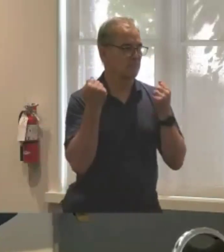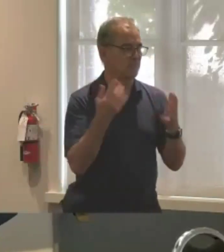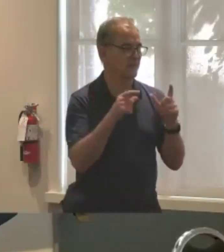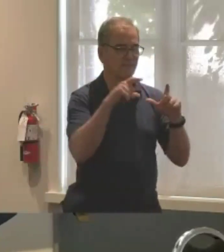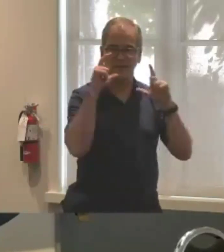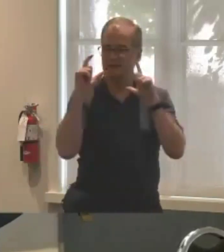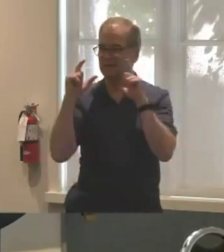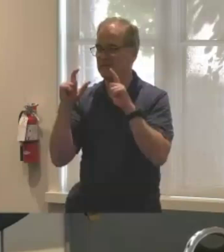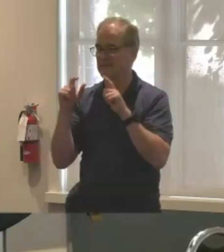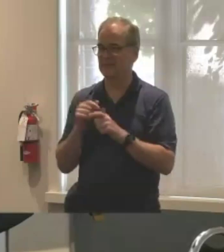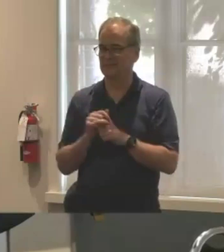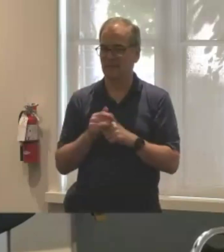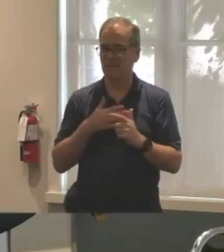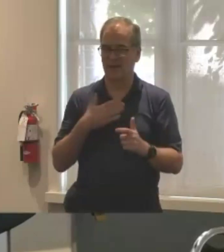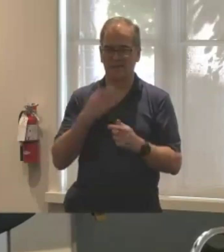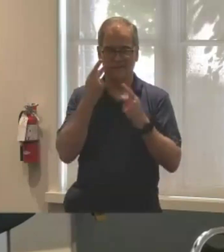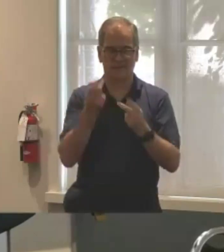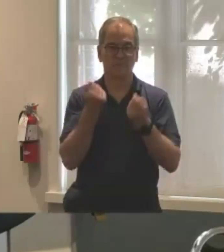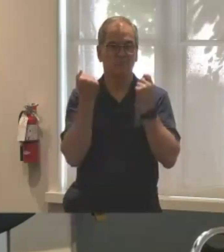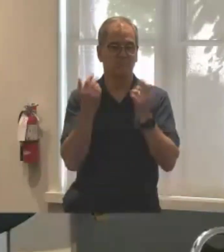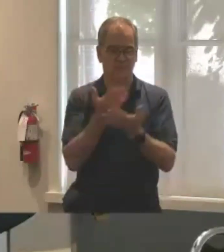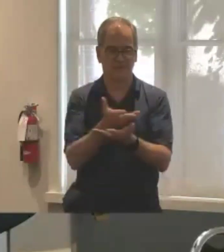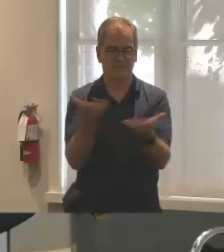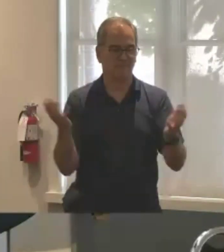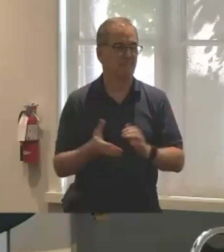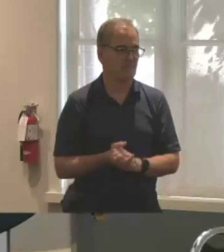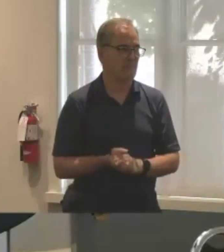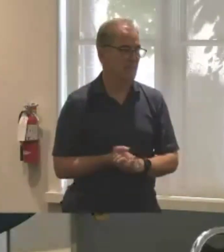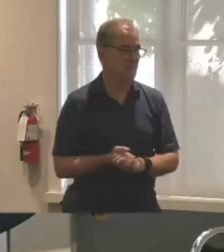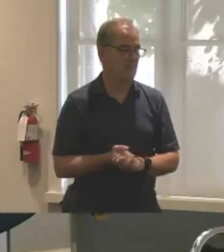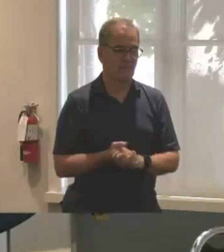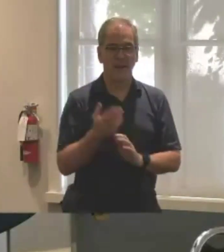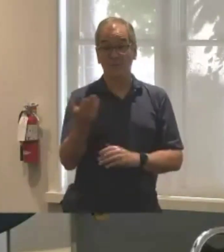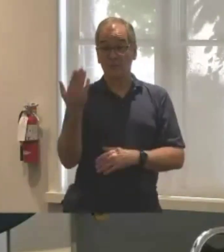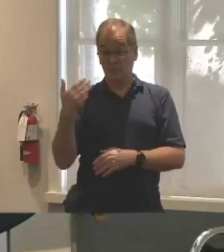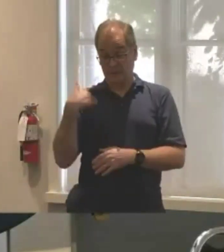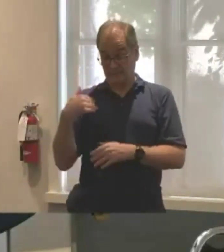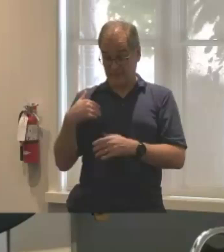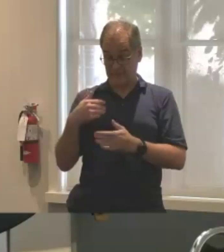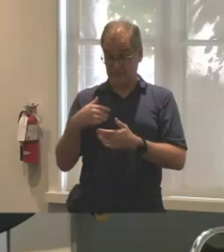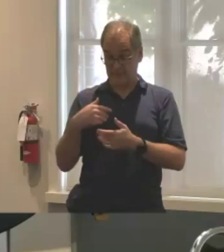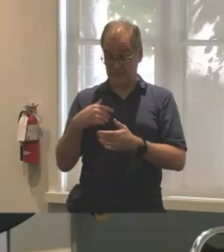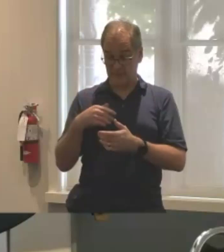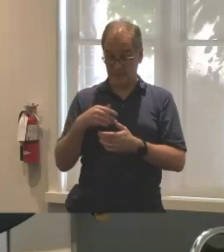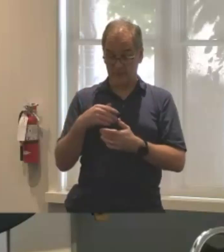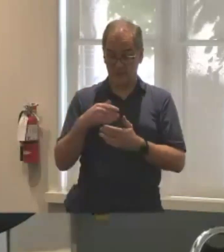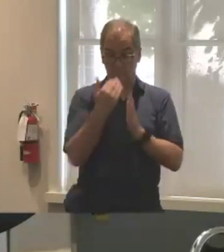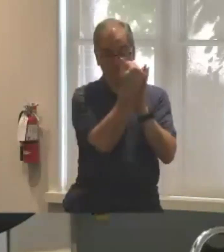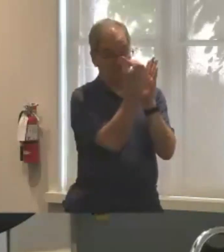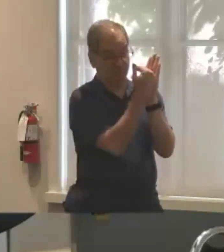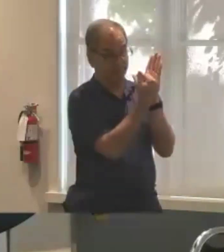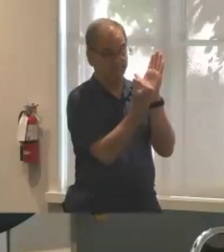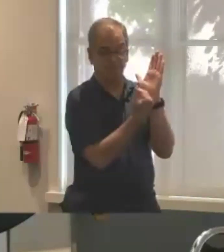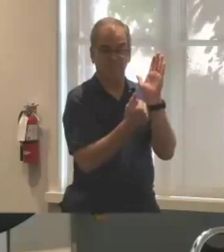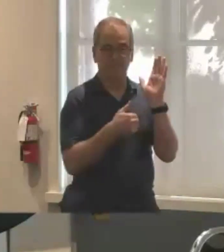of auditory and the sessions previously. Thank you very much for your active participation.